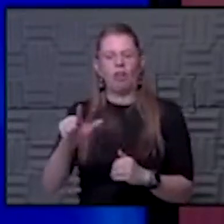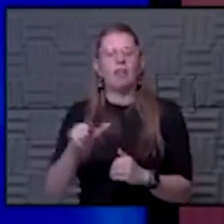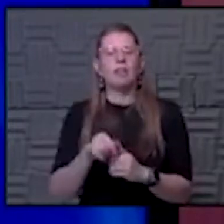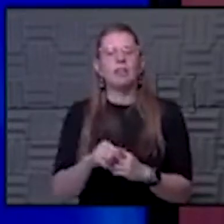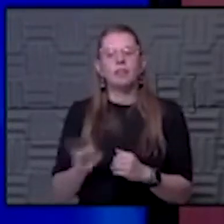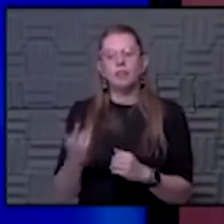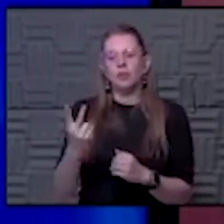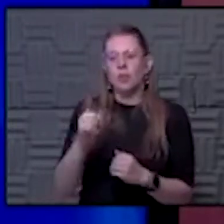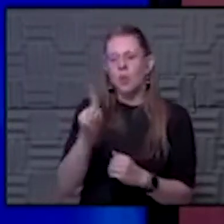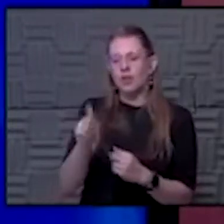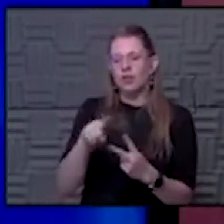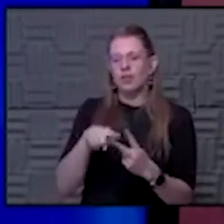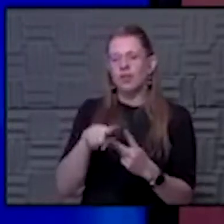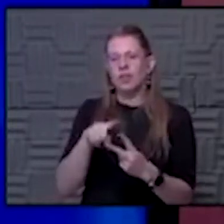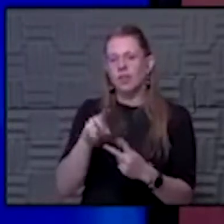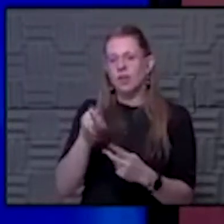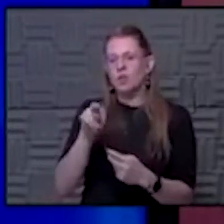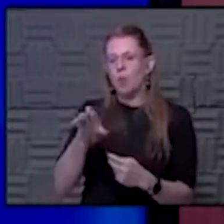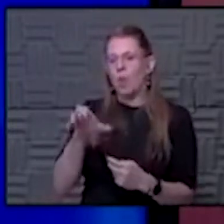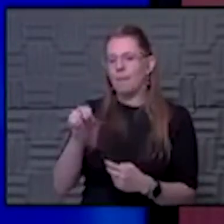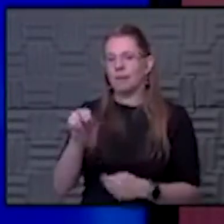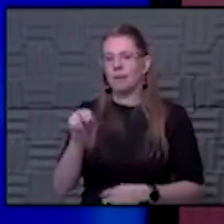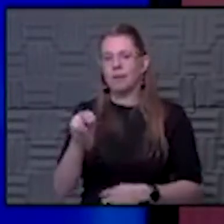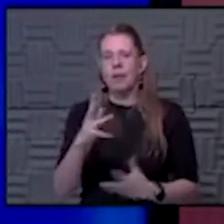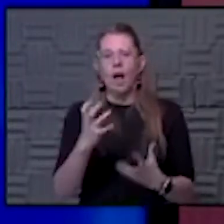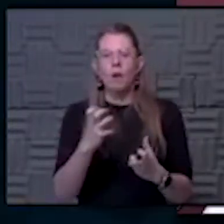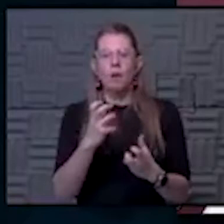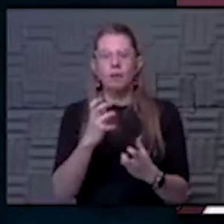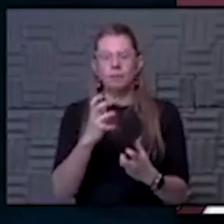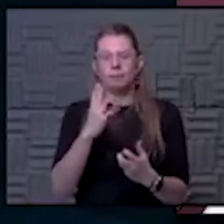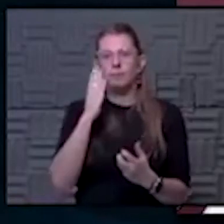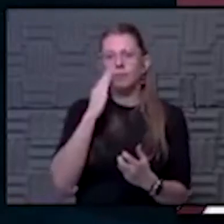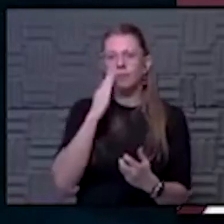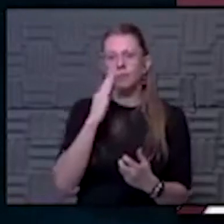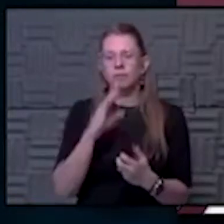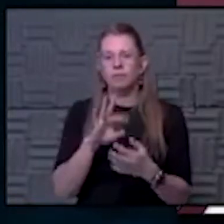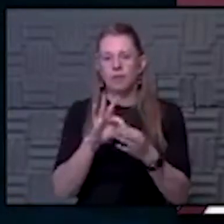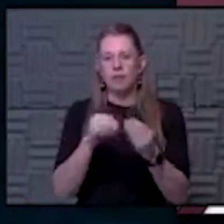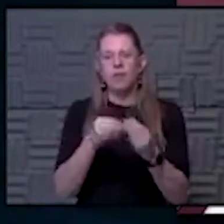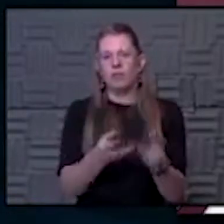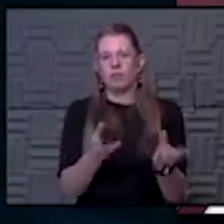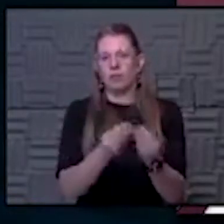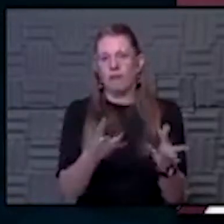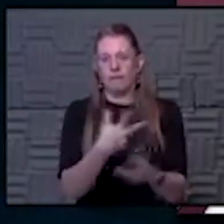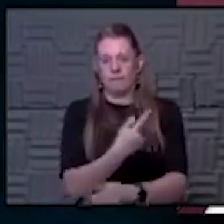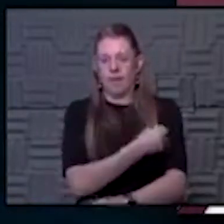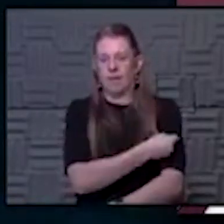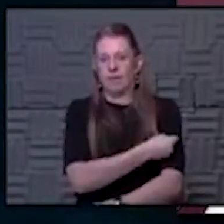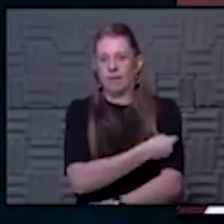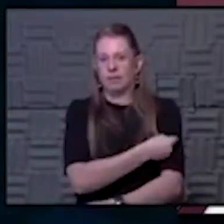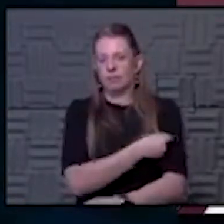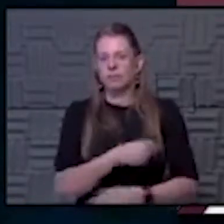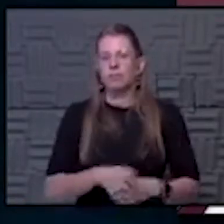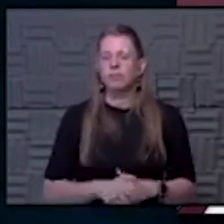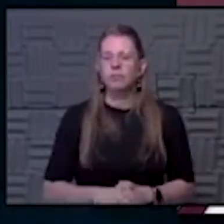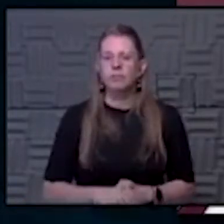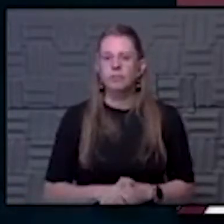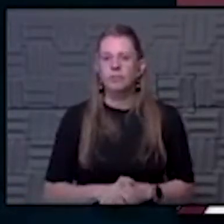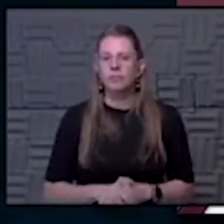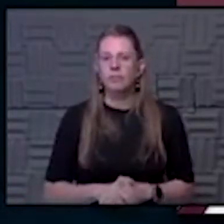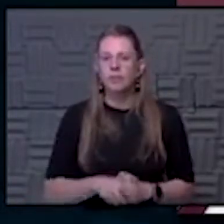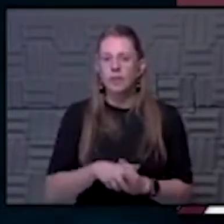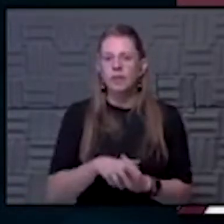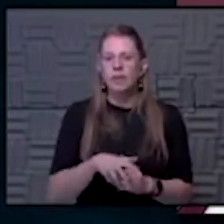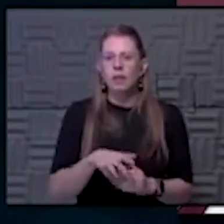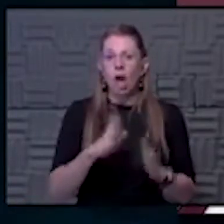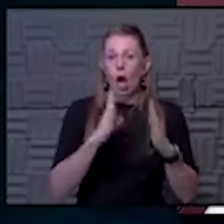questions. One, I wanted to ask, well, in terms of the distribution of the vaccine, is it urban areas that are being